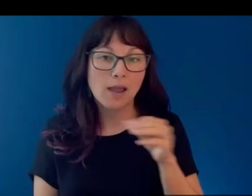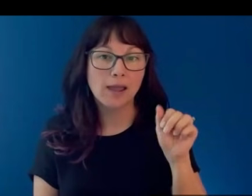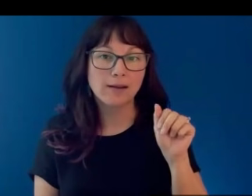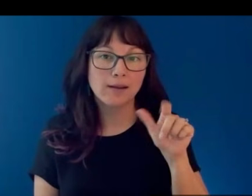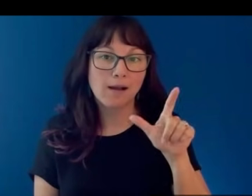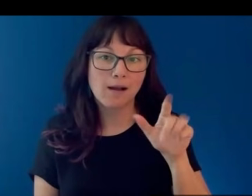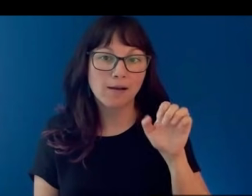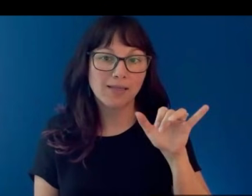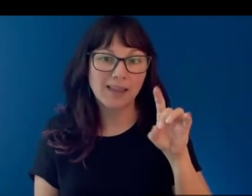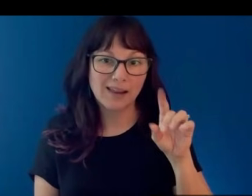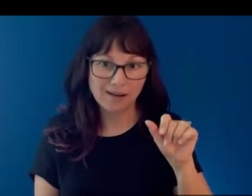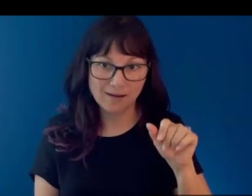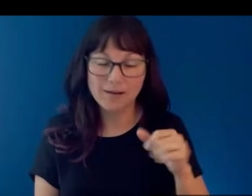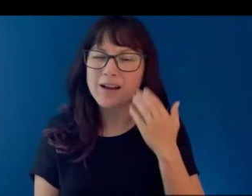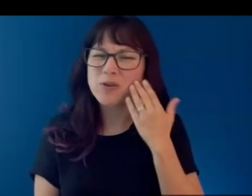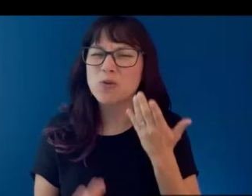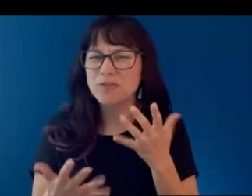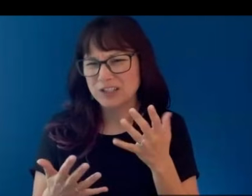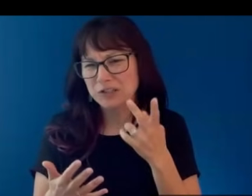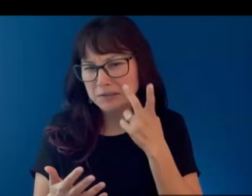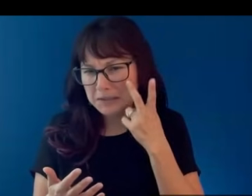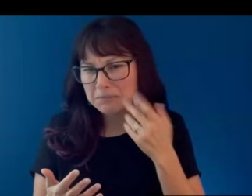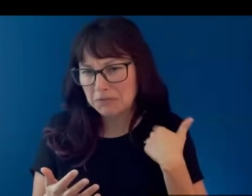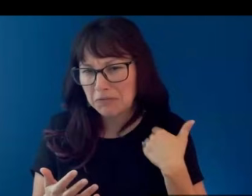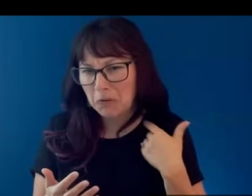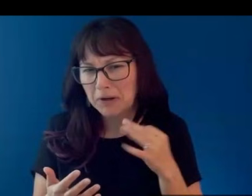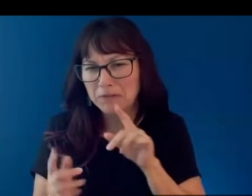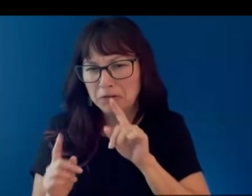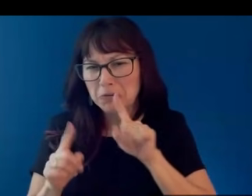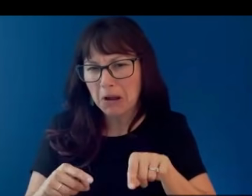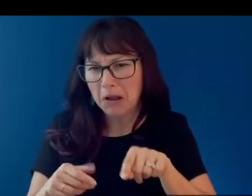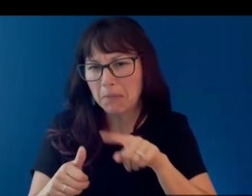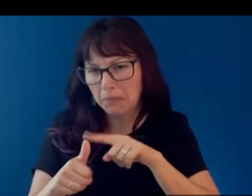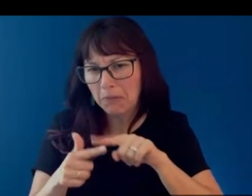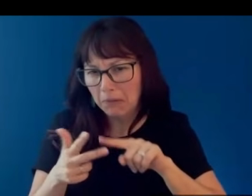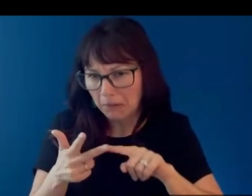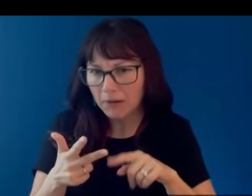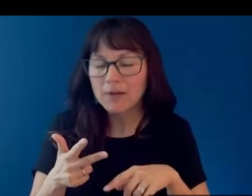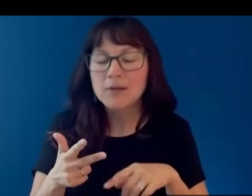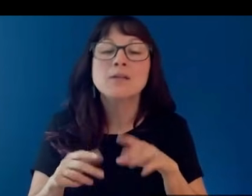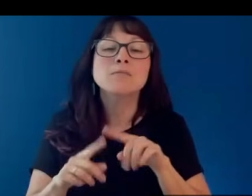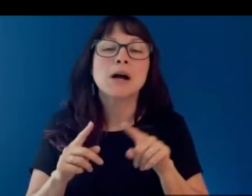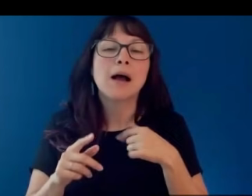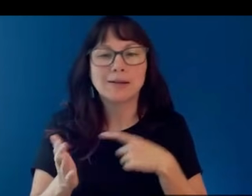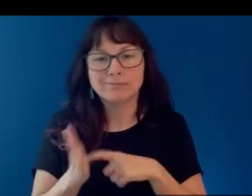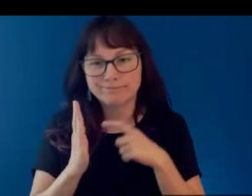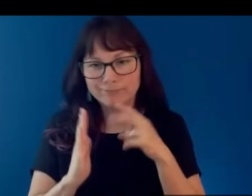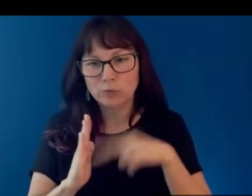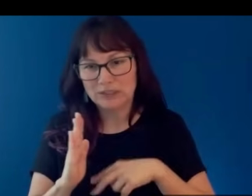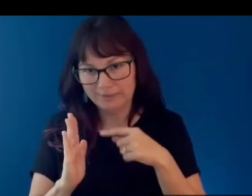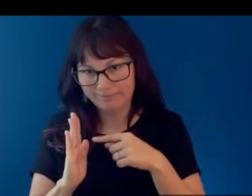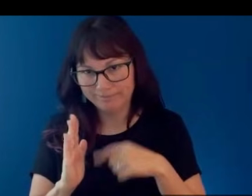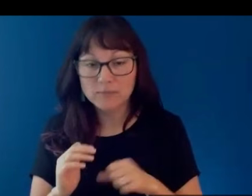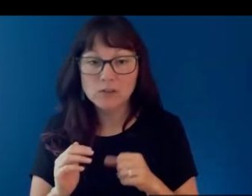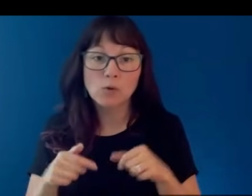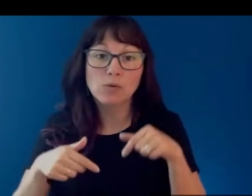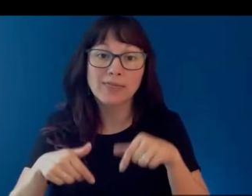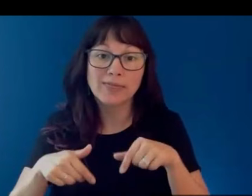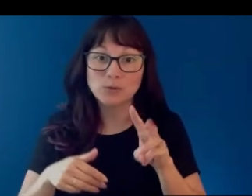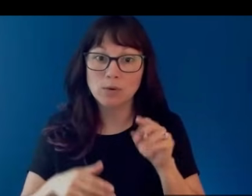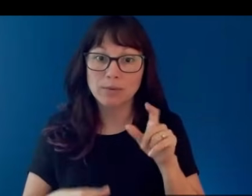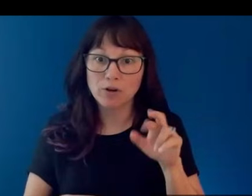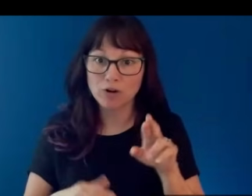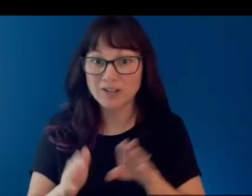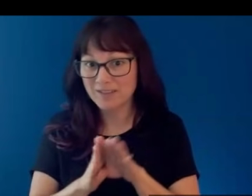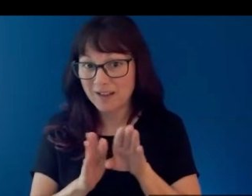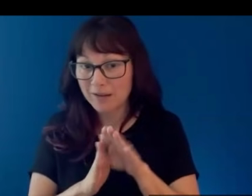Um, I know you've heard it before if you've been here for the last three times, but I have to read the disclaimer. So the contents of this webinar